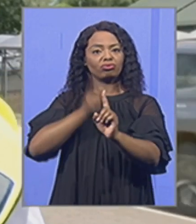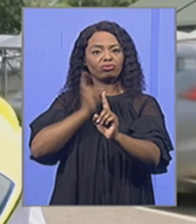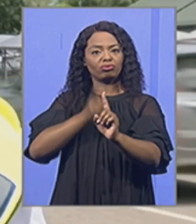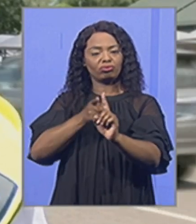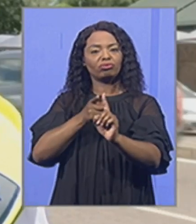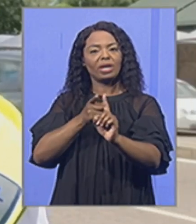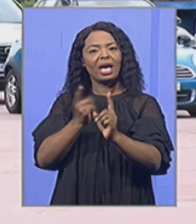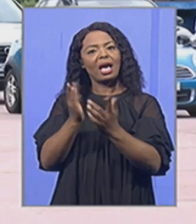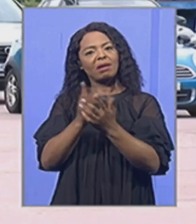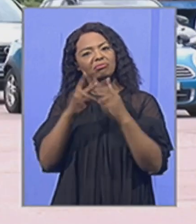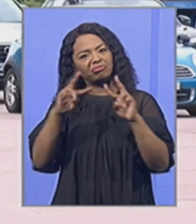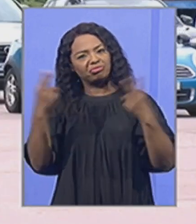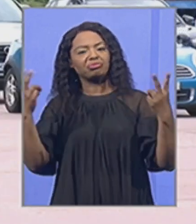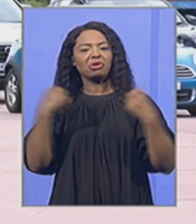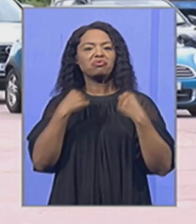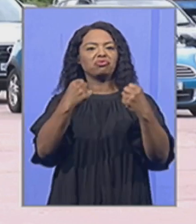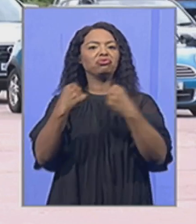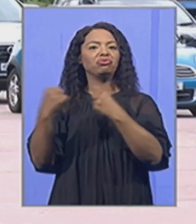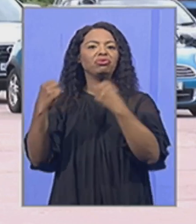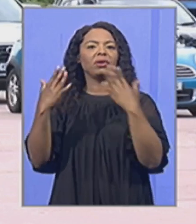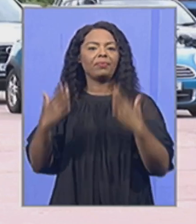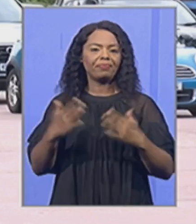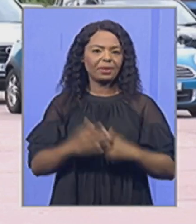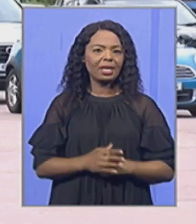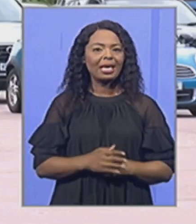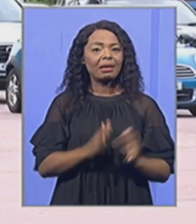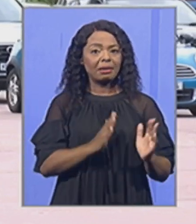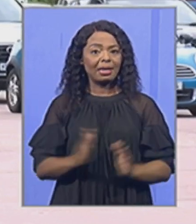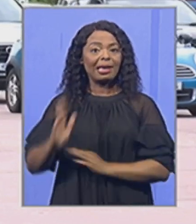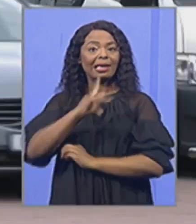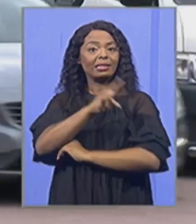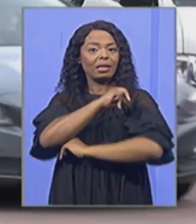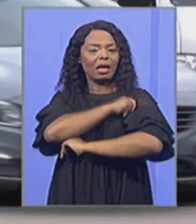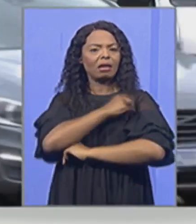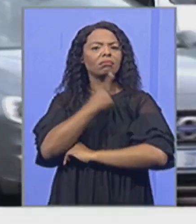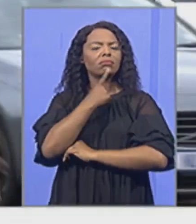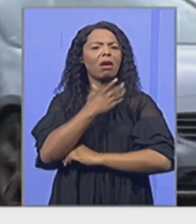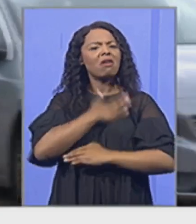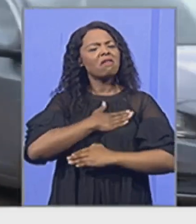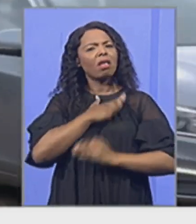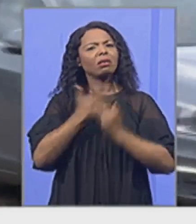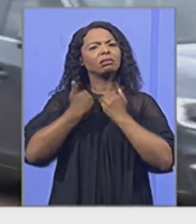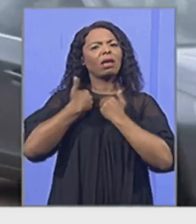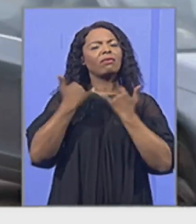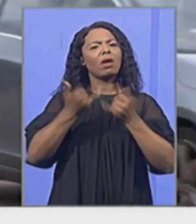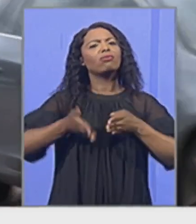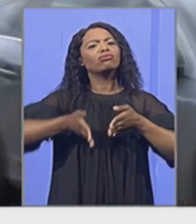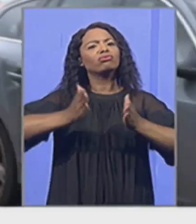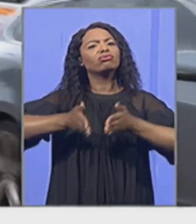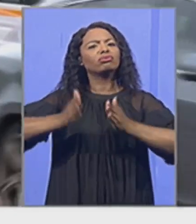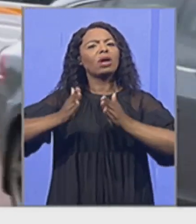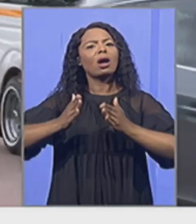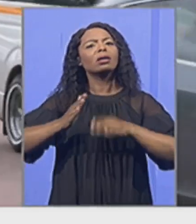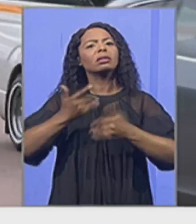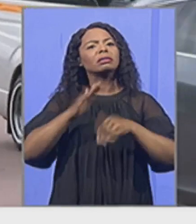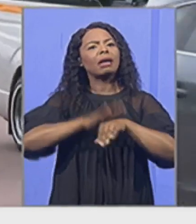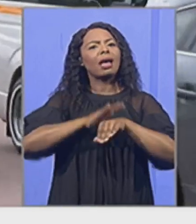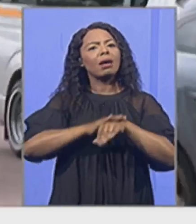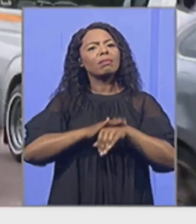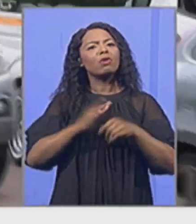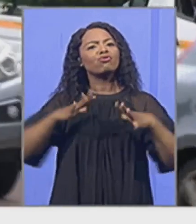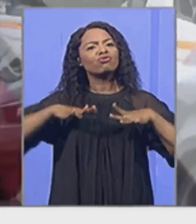various motorists. Haile KwaZulu-Natal bakganni ba boletse hore ba ikutlwa ba bolokehile mebileng matsatsing ana phomolo ya